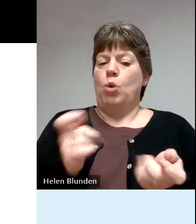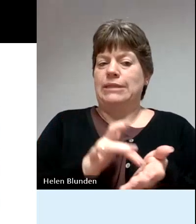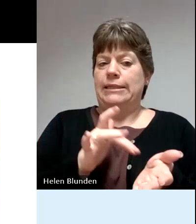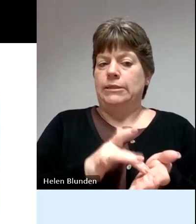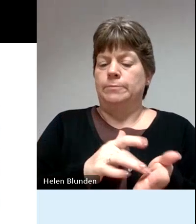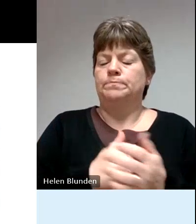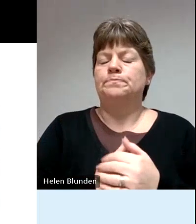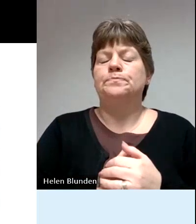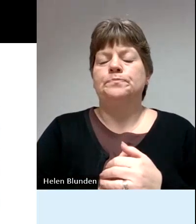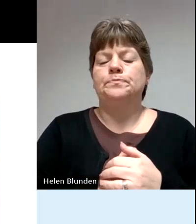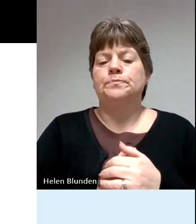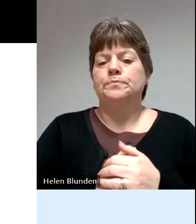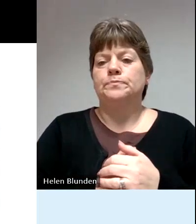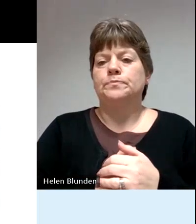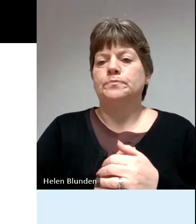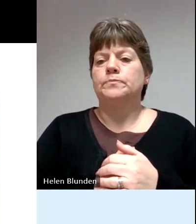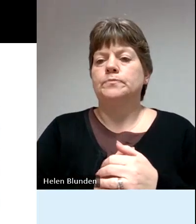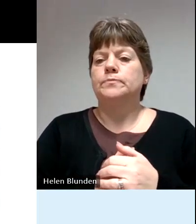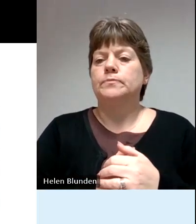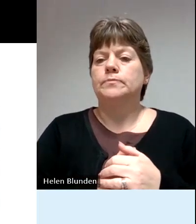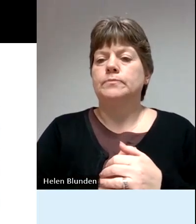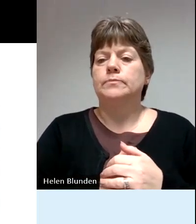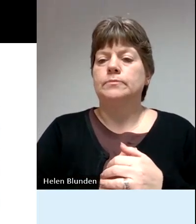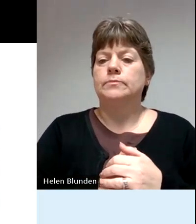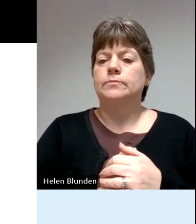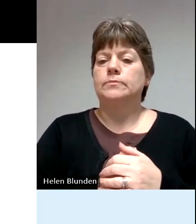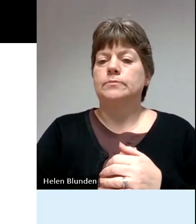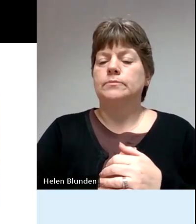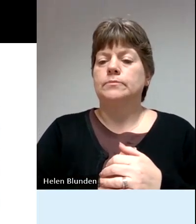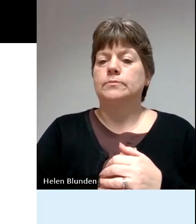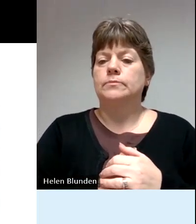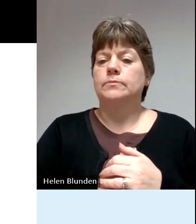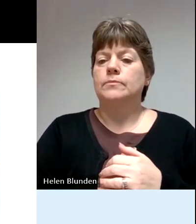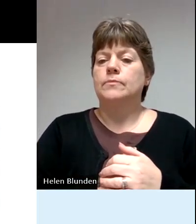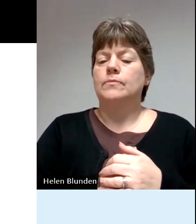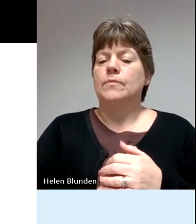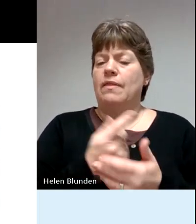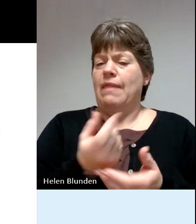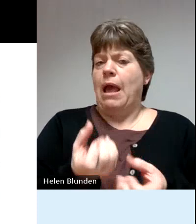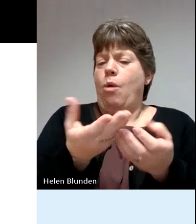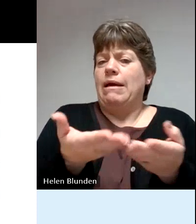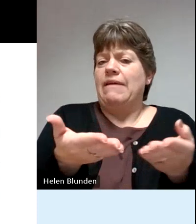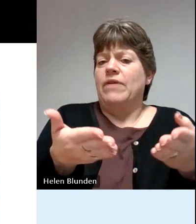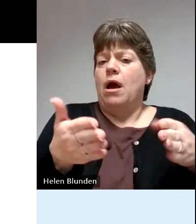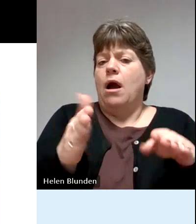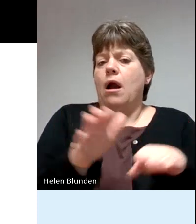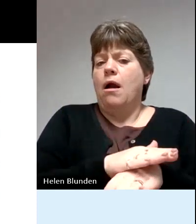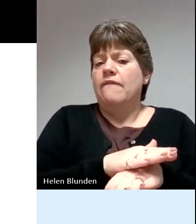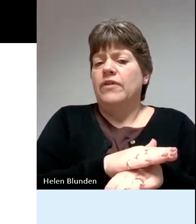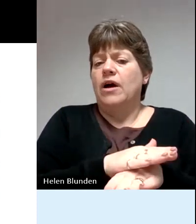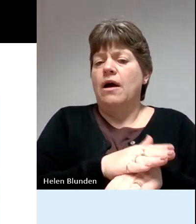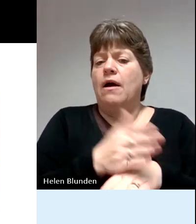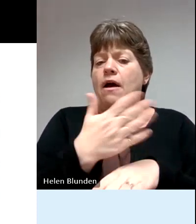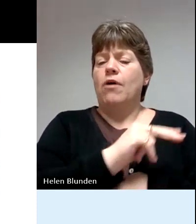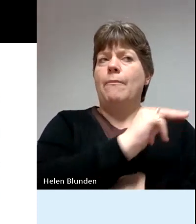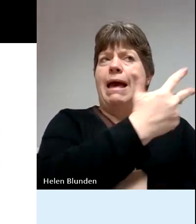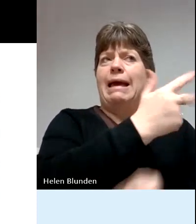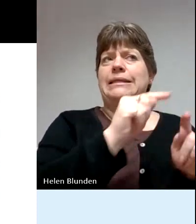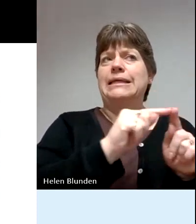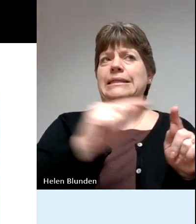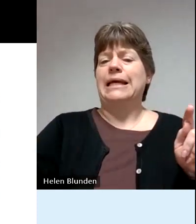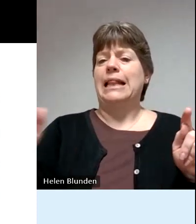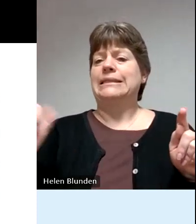system coordination centre, I'm sorry, and that provides cover over from 8 till 6,